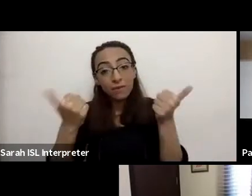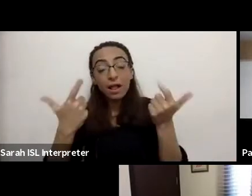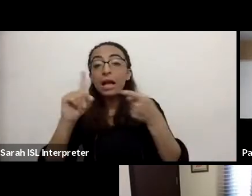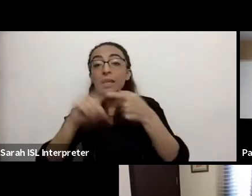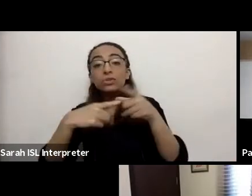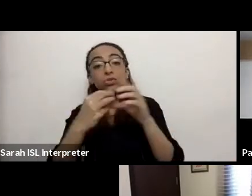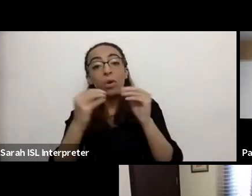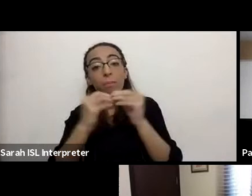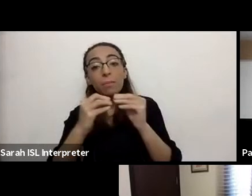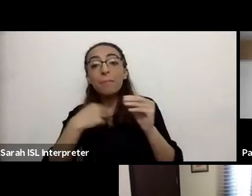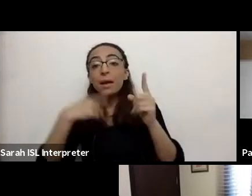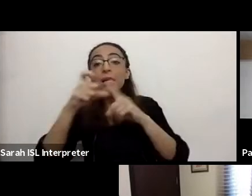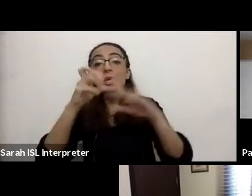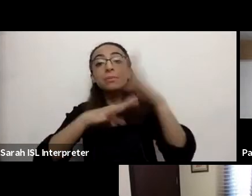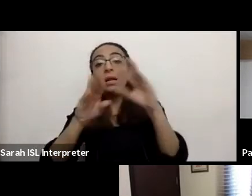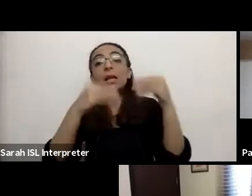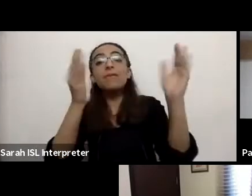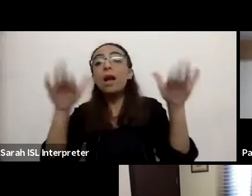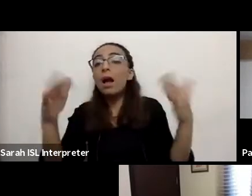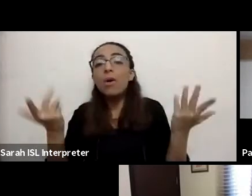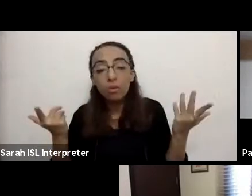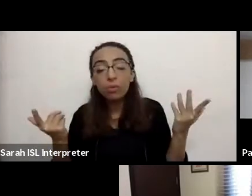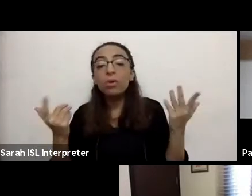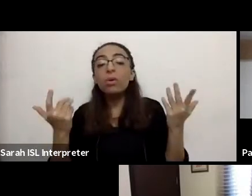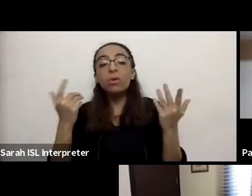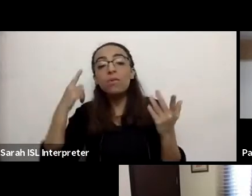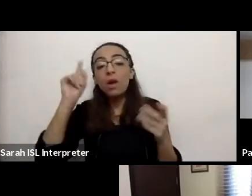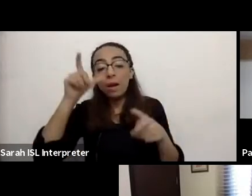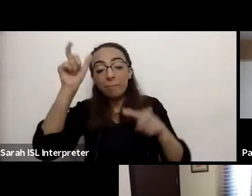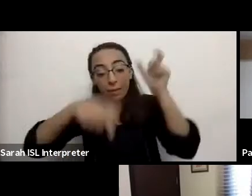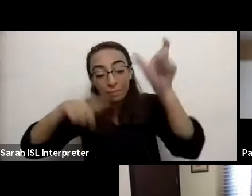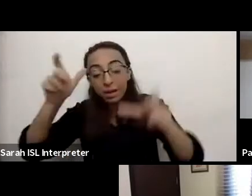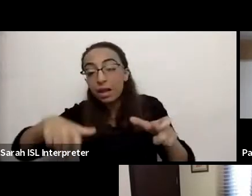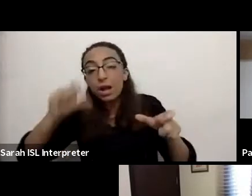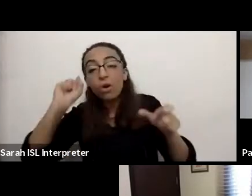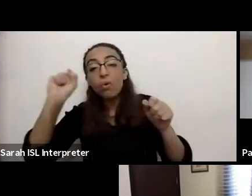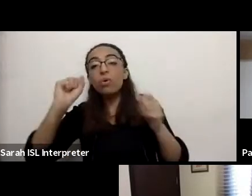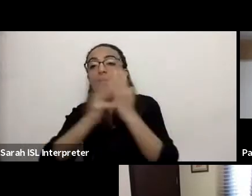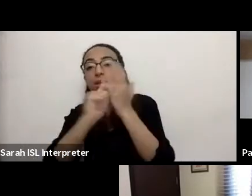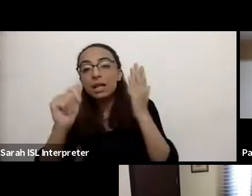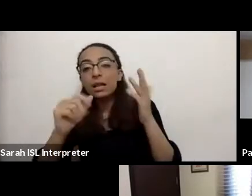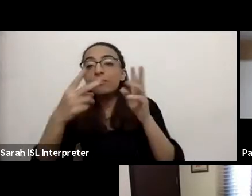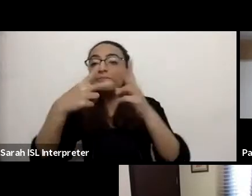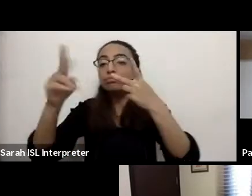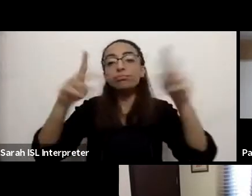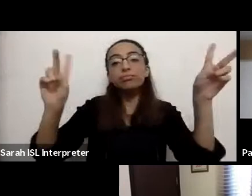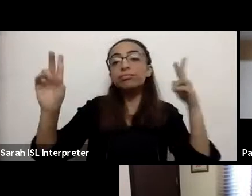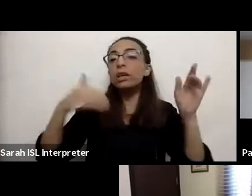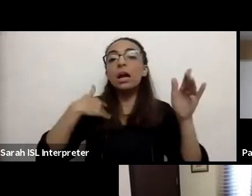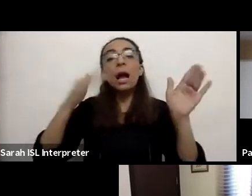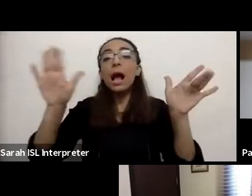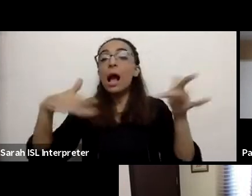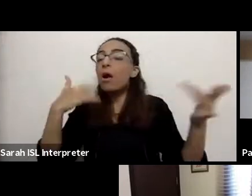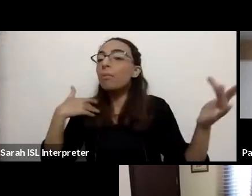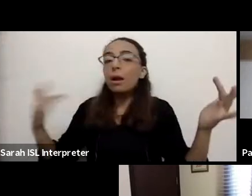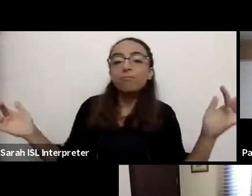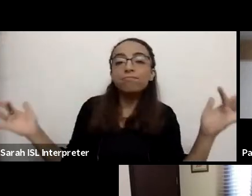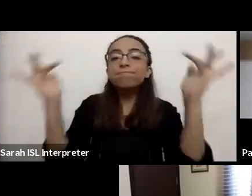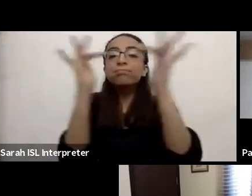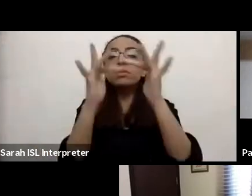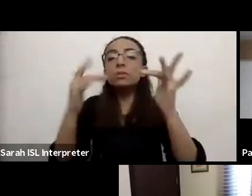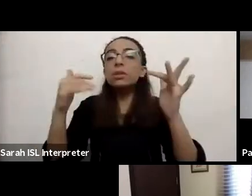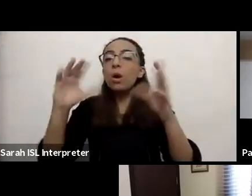is for a certain categories of people with certain skill set. So there is a need to rethink